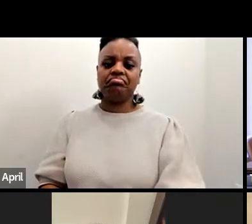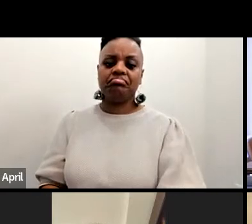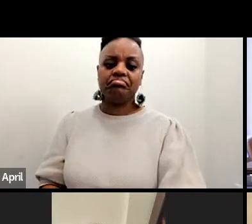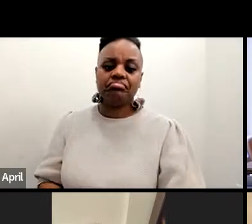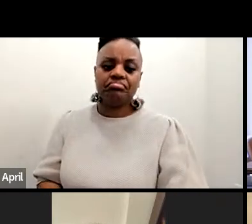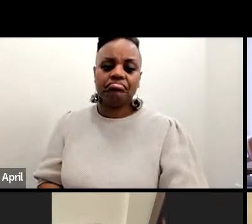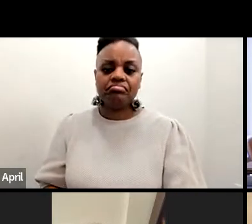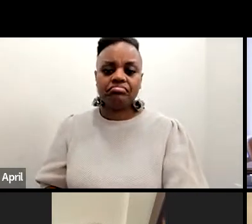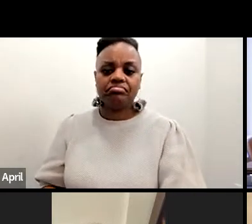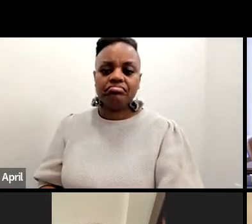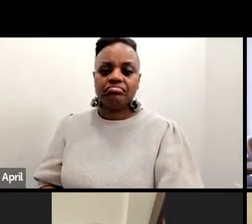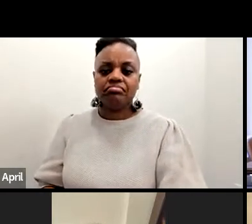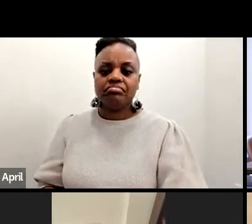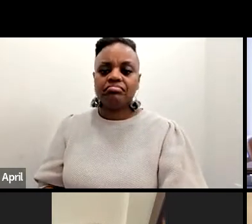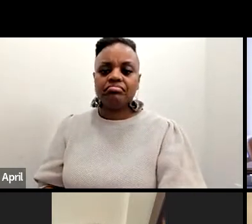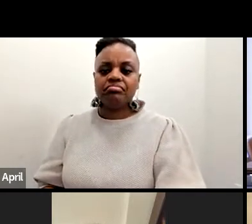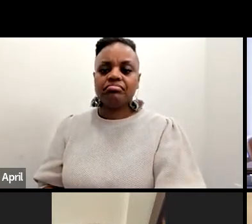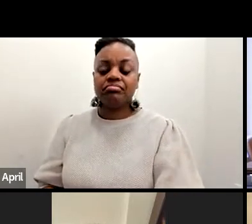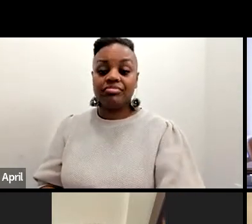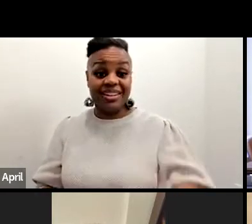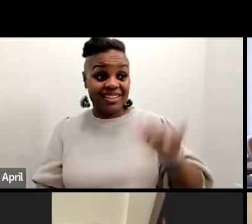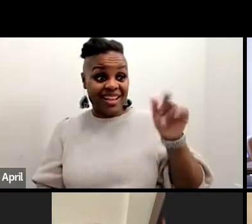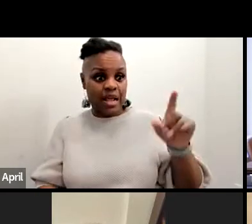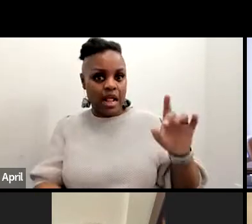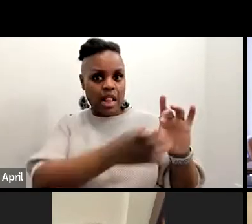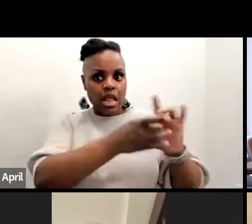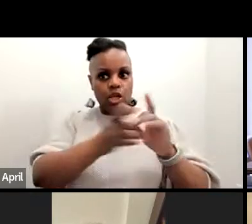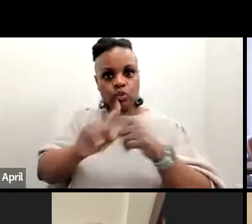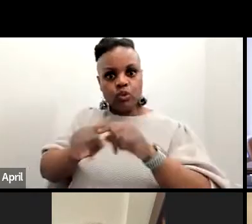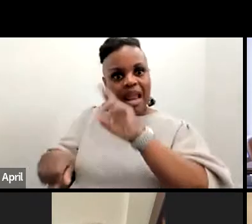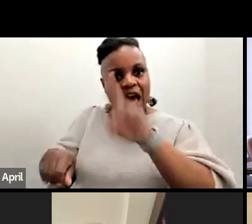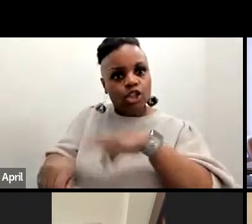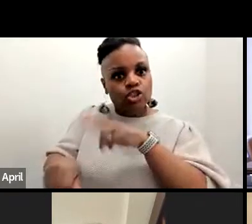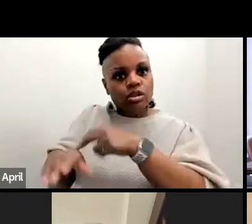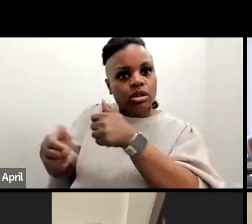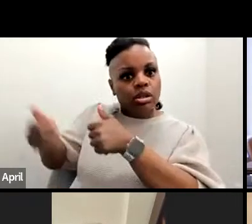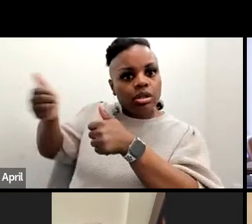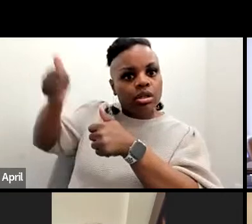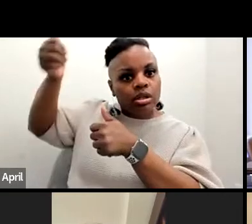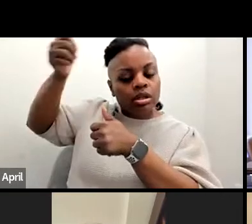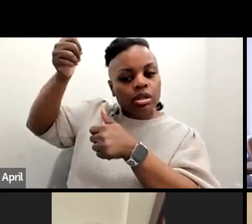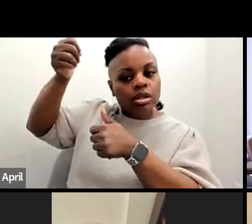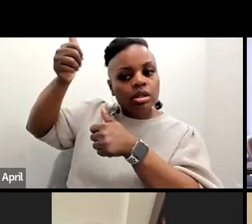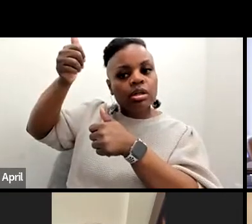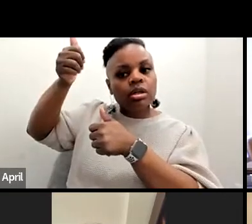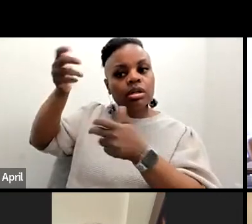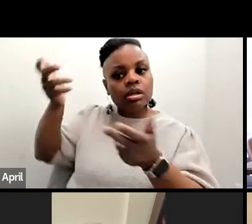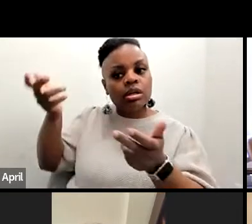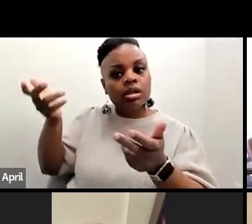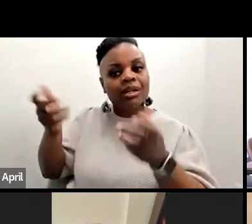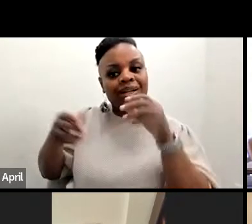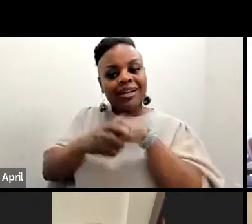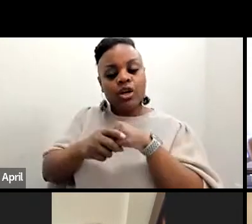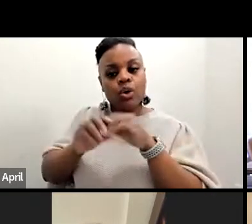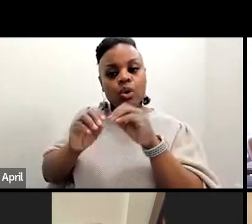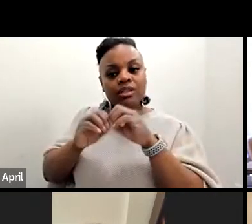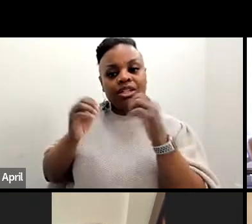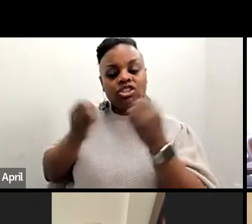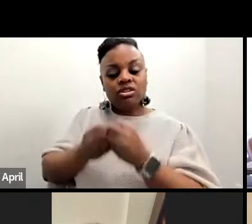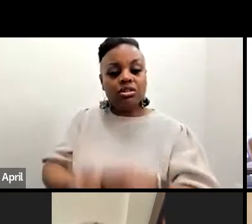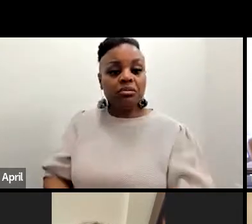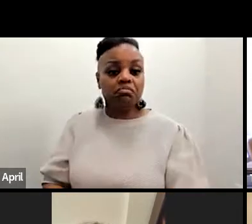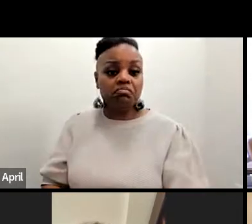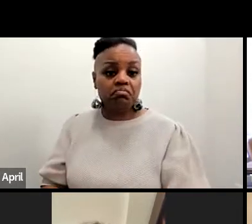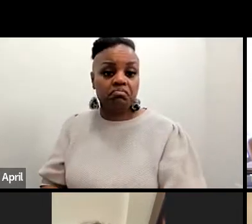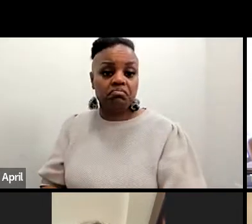leadership was prioritized and promoted within the group. So I think, you know, for me, what was really convincing about this argument was this idea